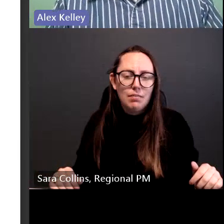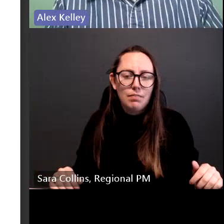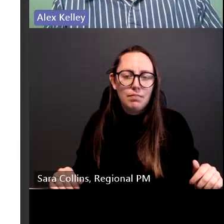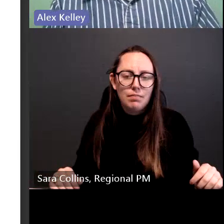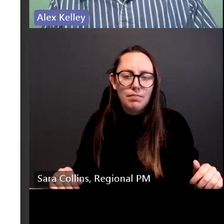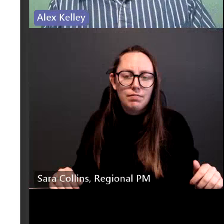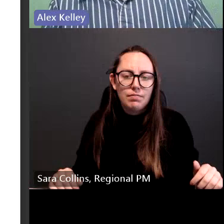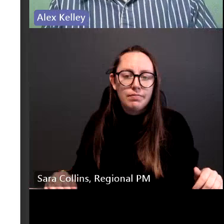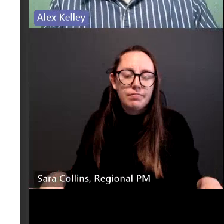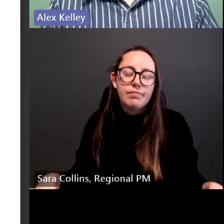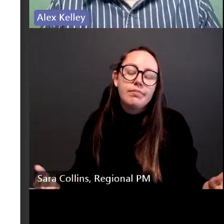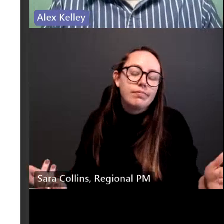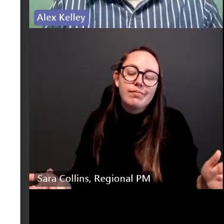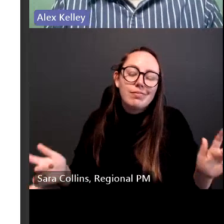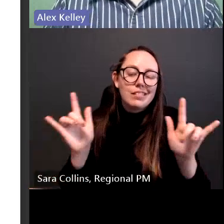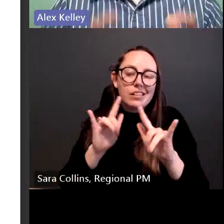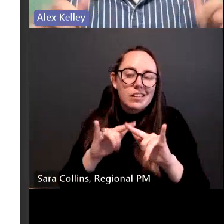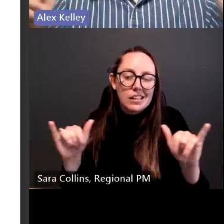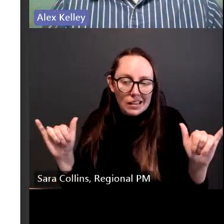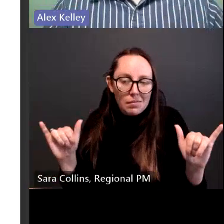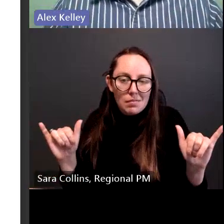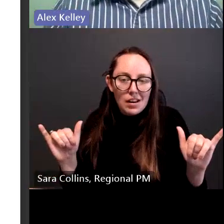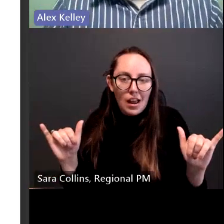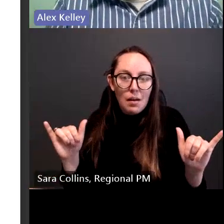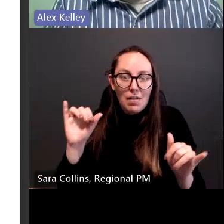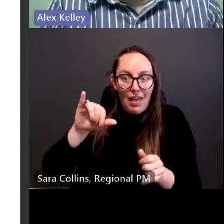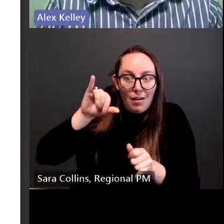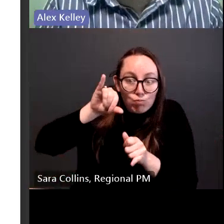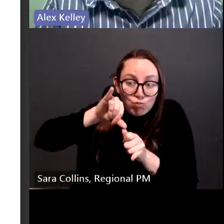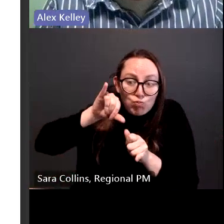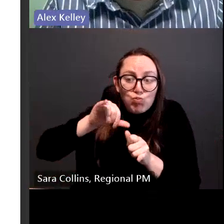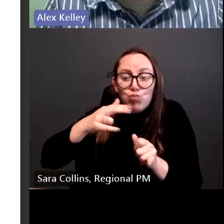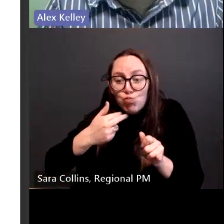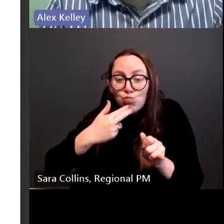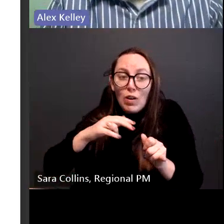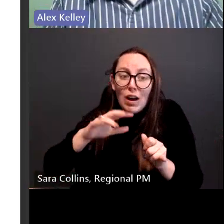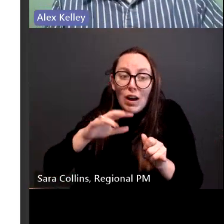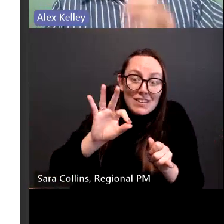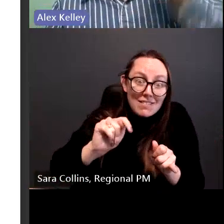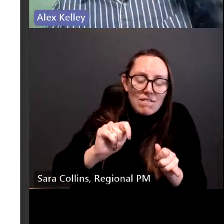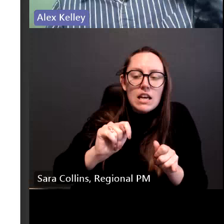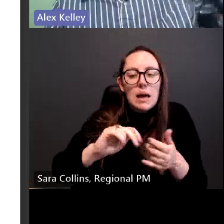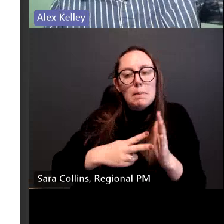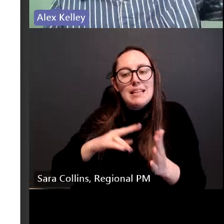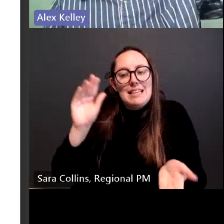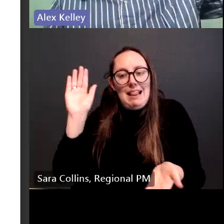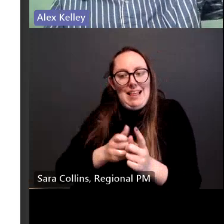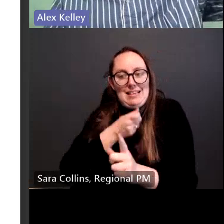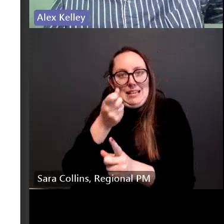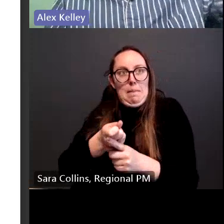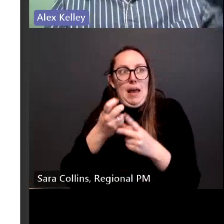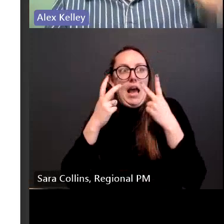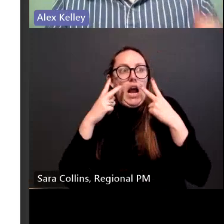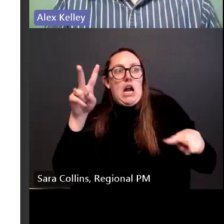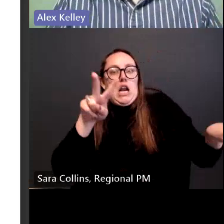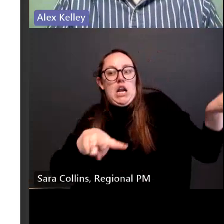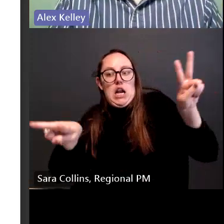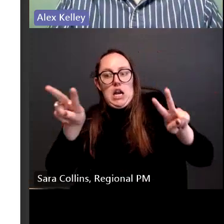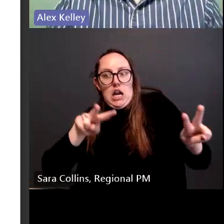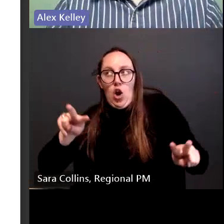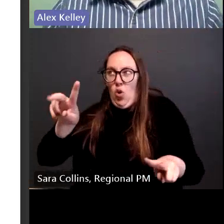not having as much of an impact on the landscape as 140-foot towers do. We recommend a $2 to